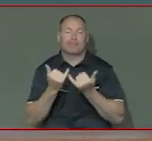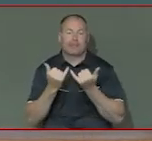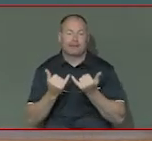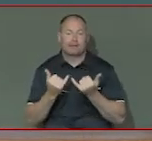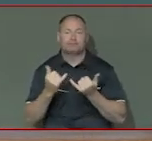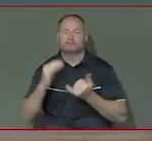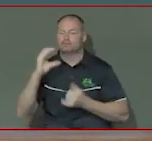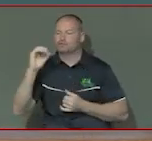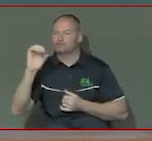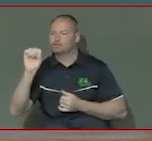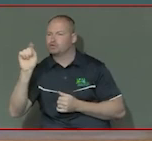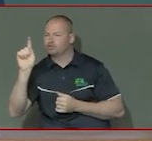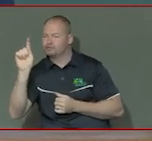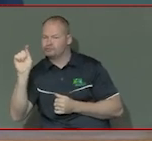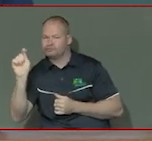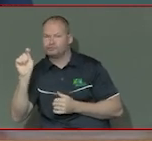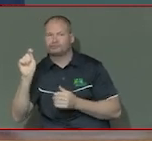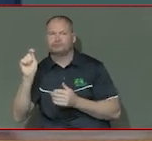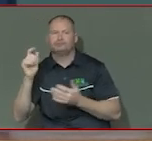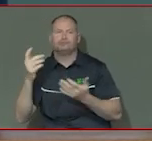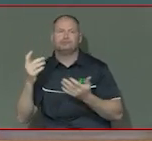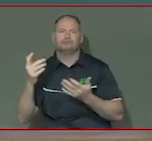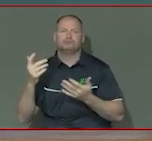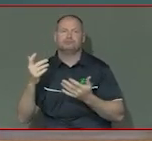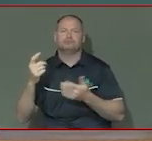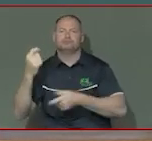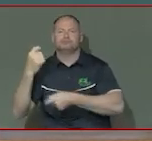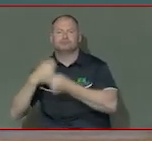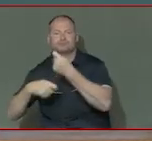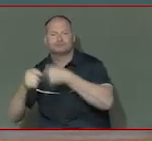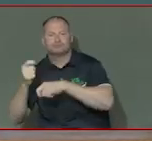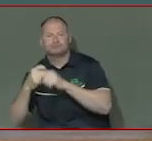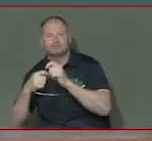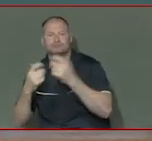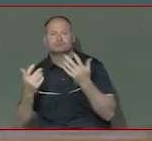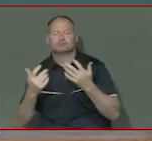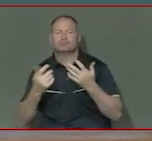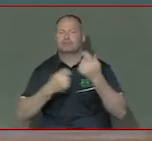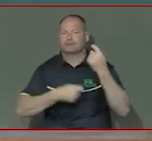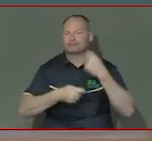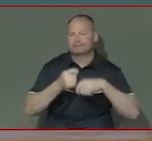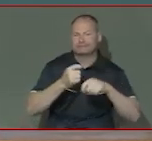the percentage. All right, so markup